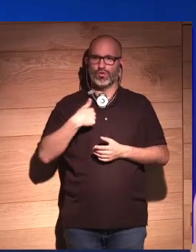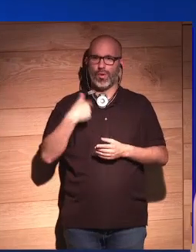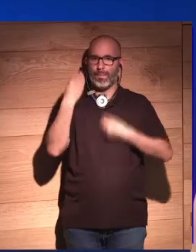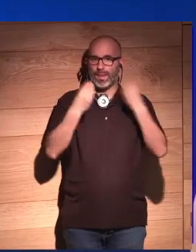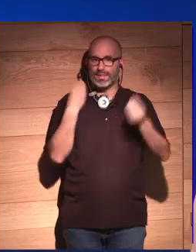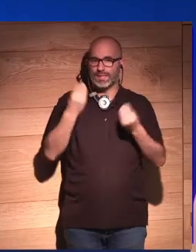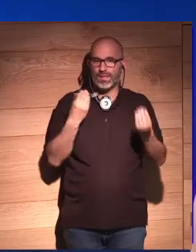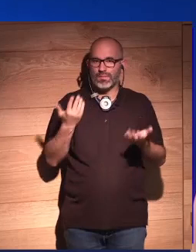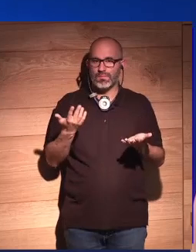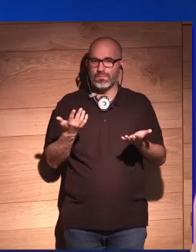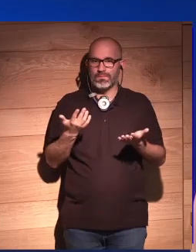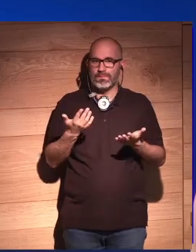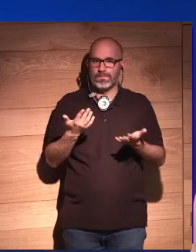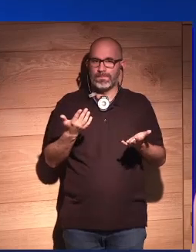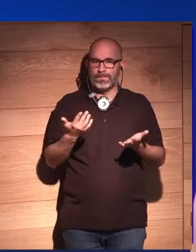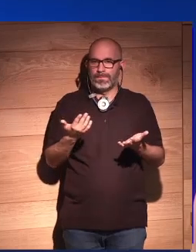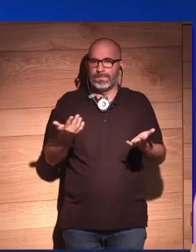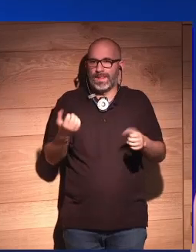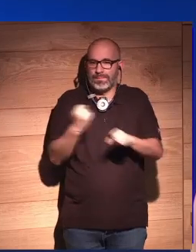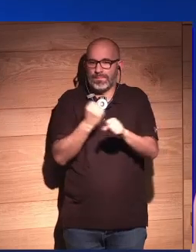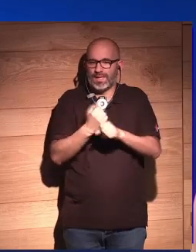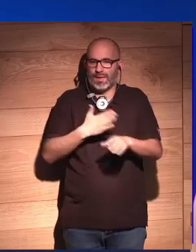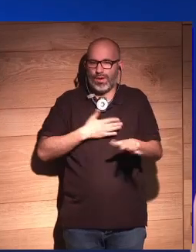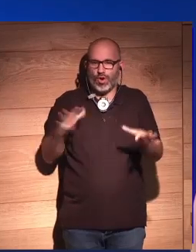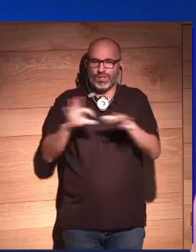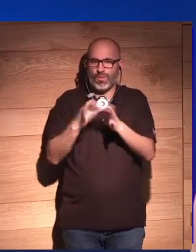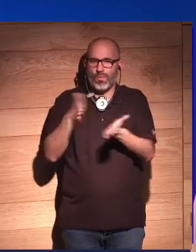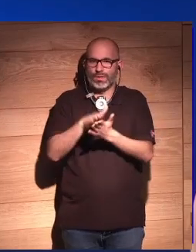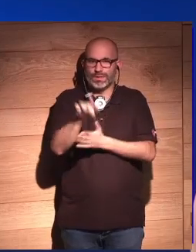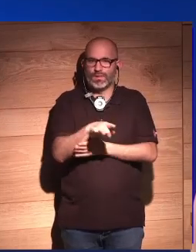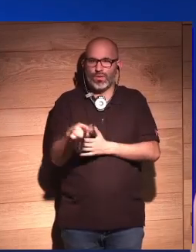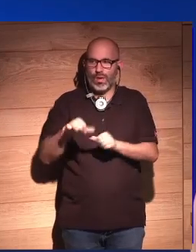know, with the work that I do. But there is something about